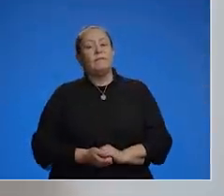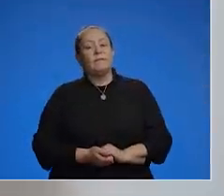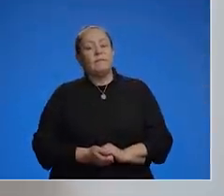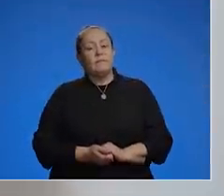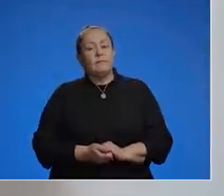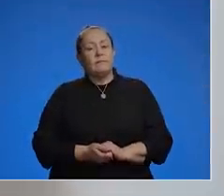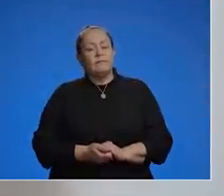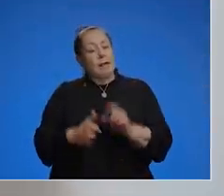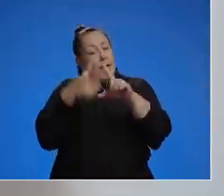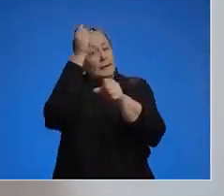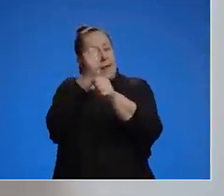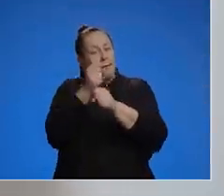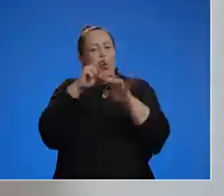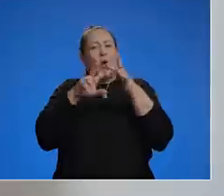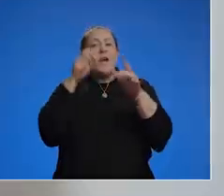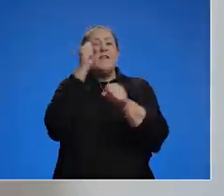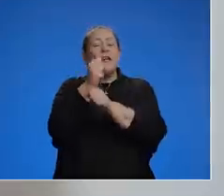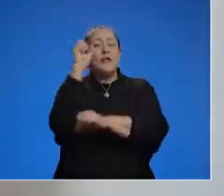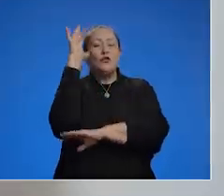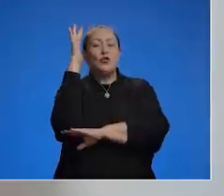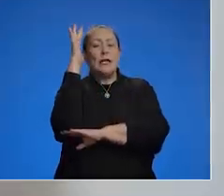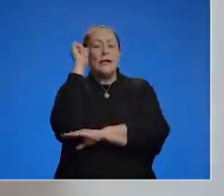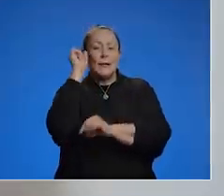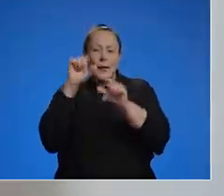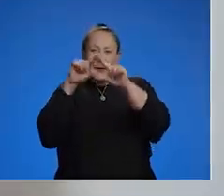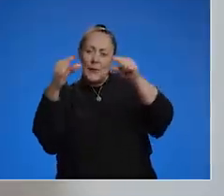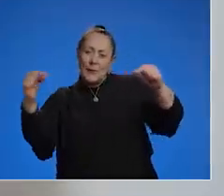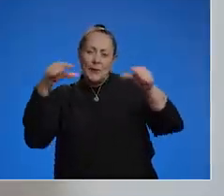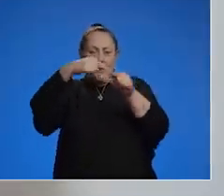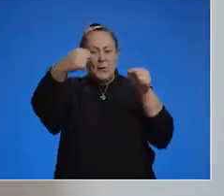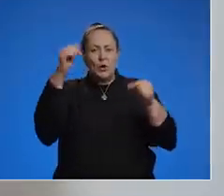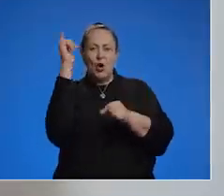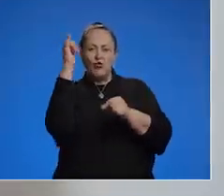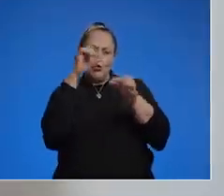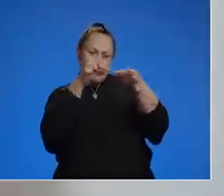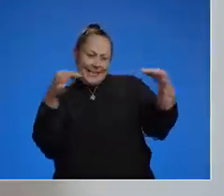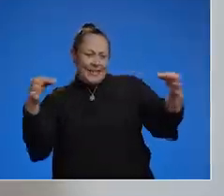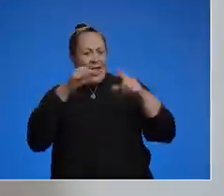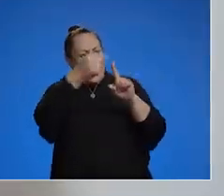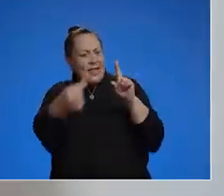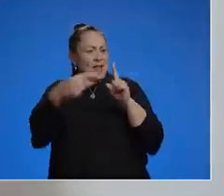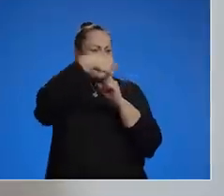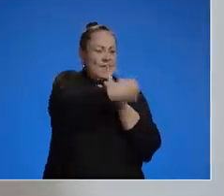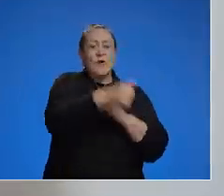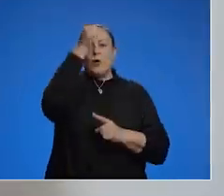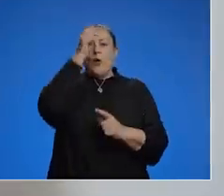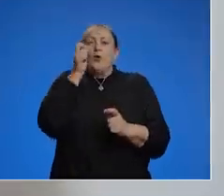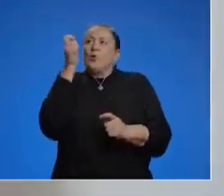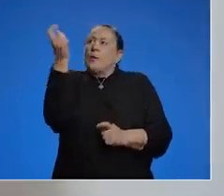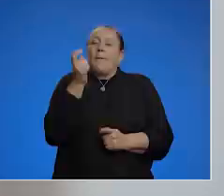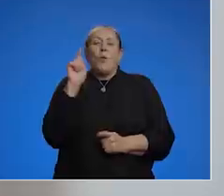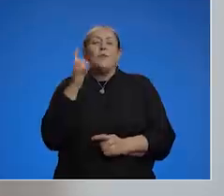Take the fig tree as a parable. As soon as its twigs grow supple and its leaves come out, you know that summer is